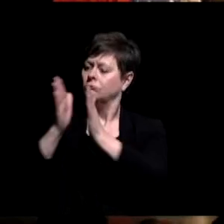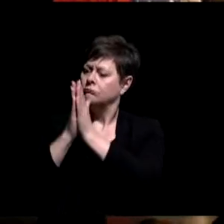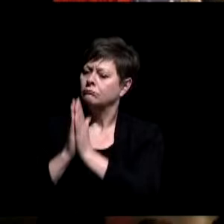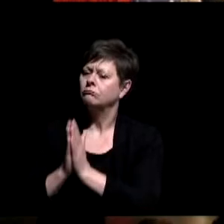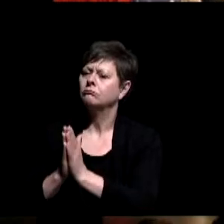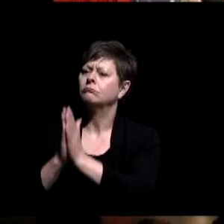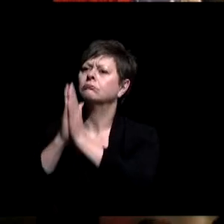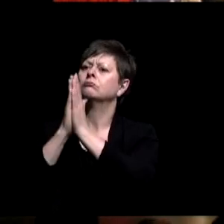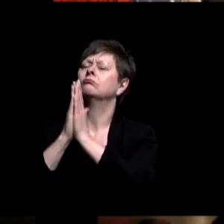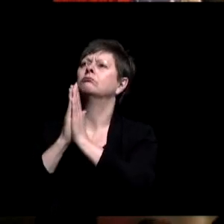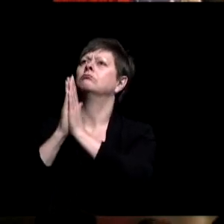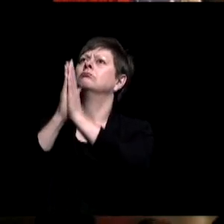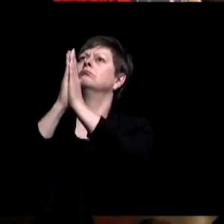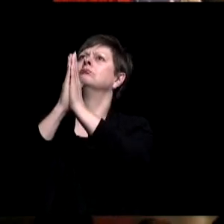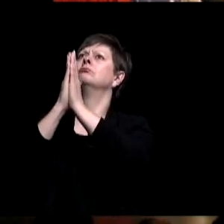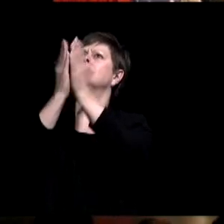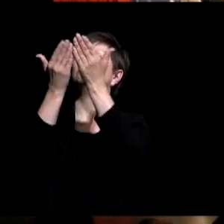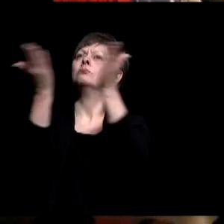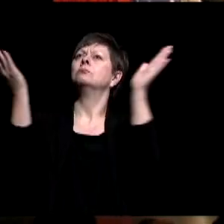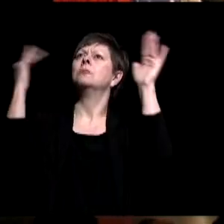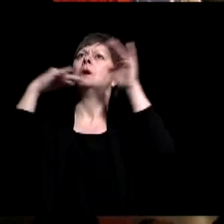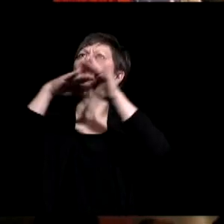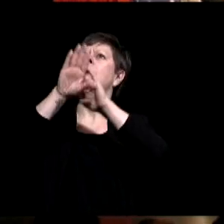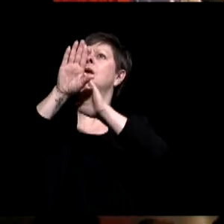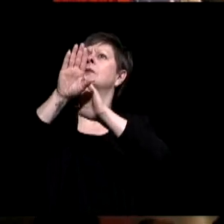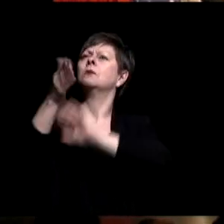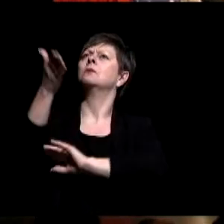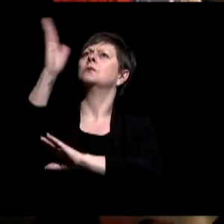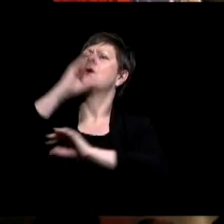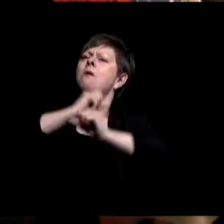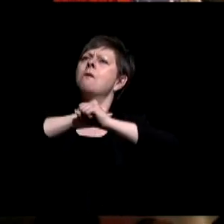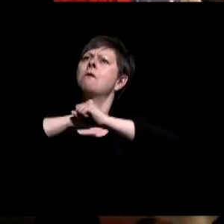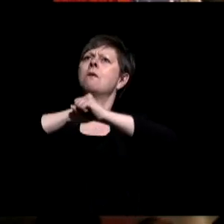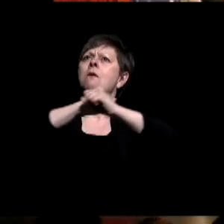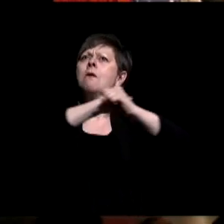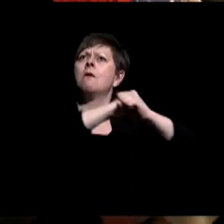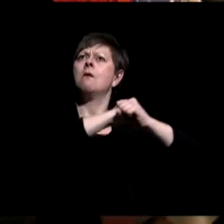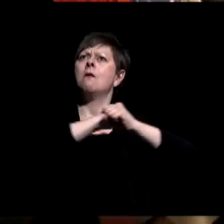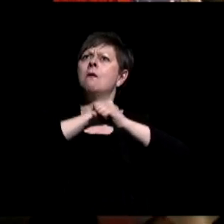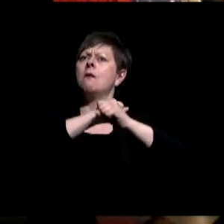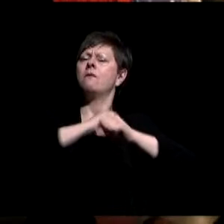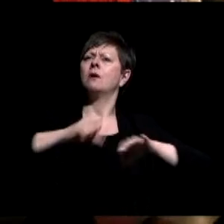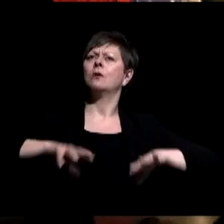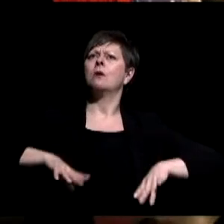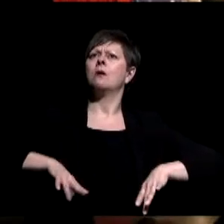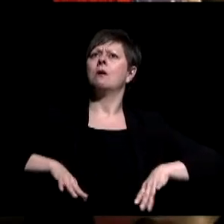raise to heaven above, God guard thee,